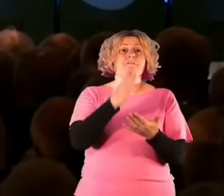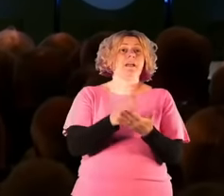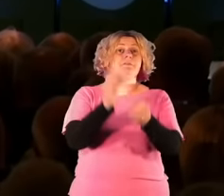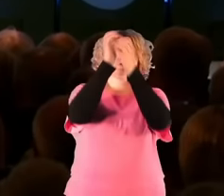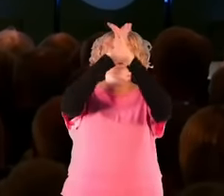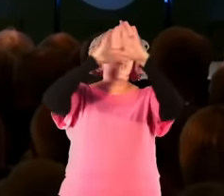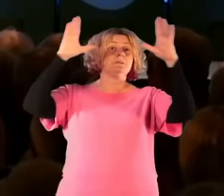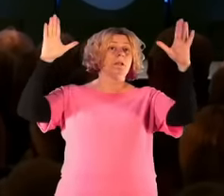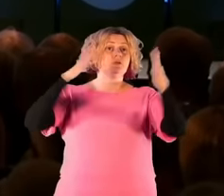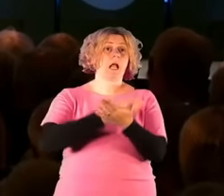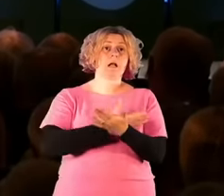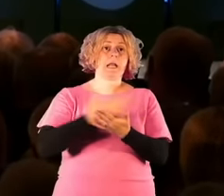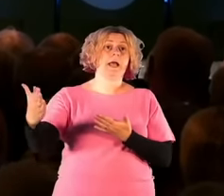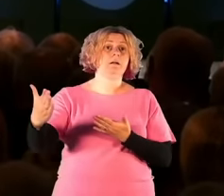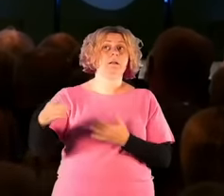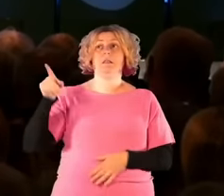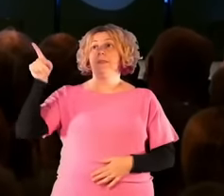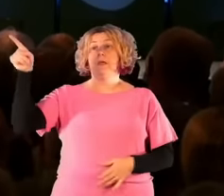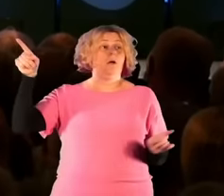probably any other book.